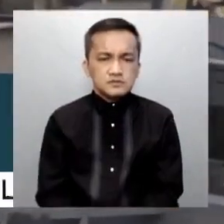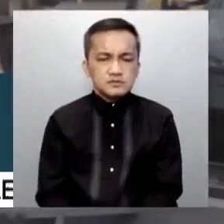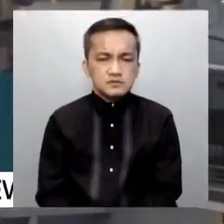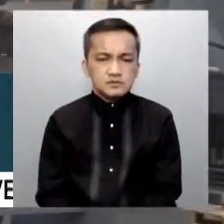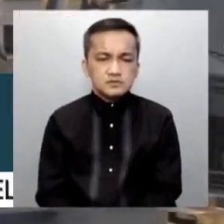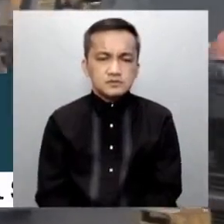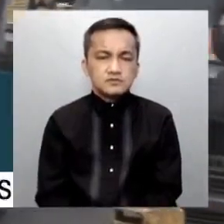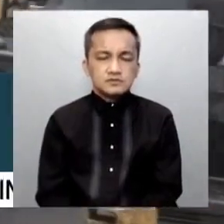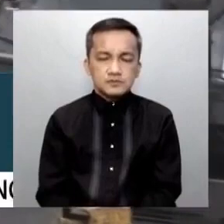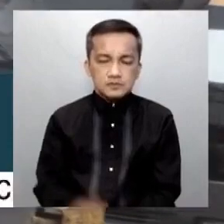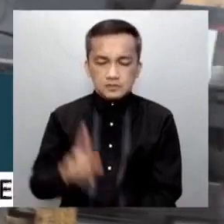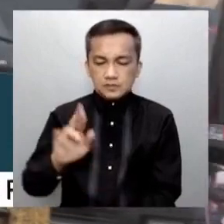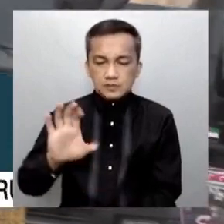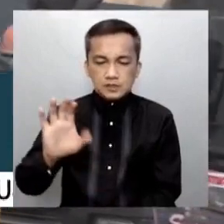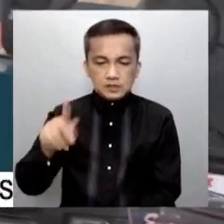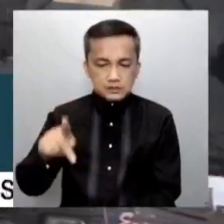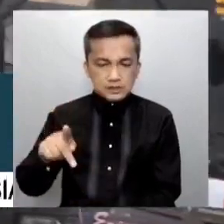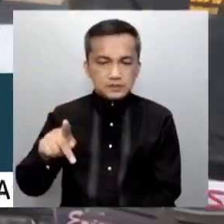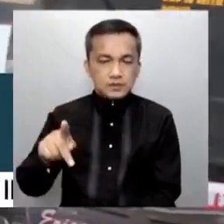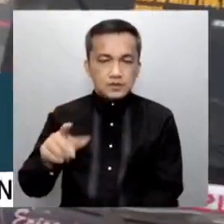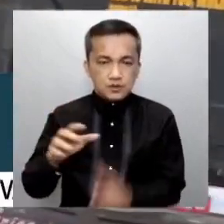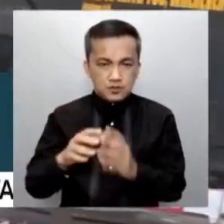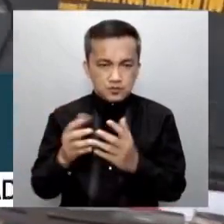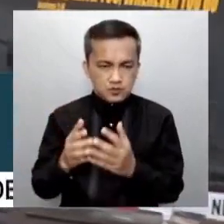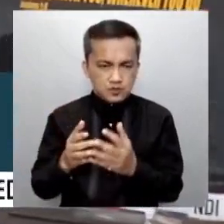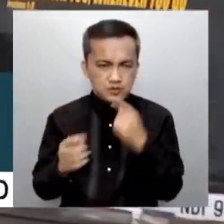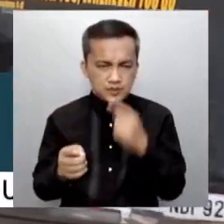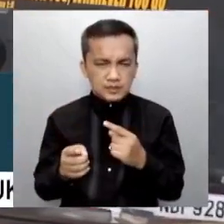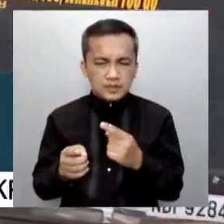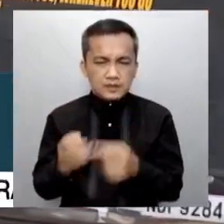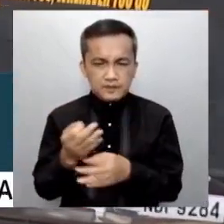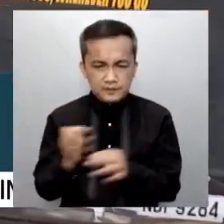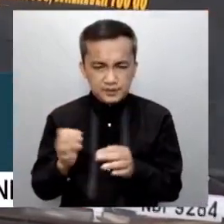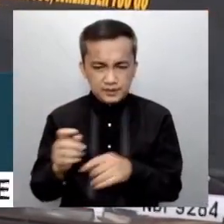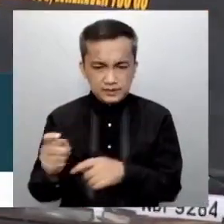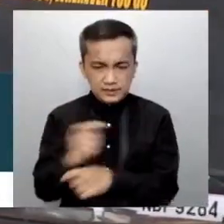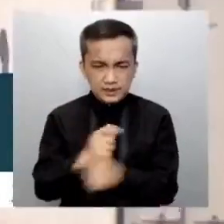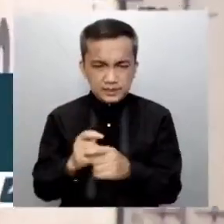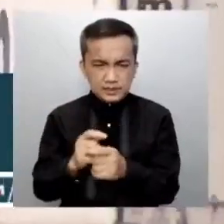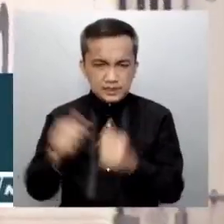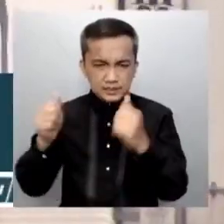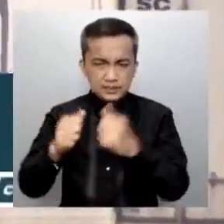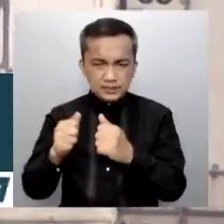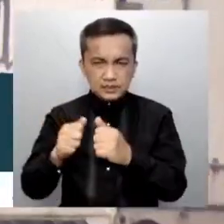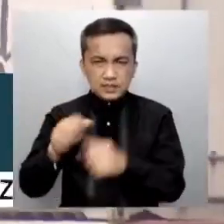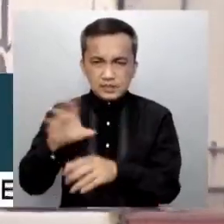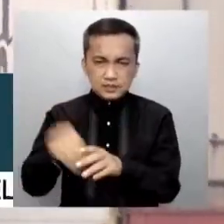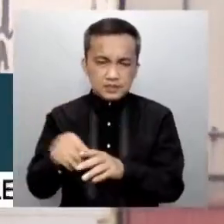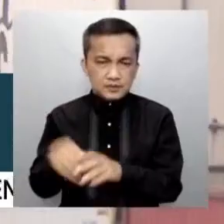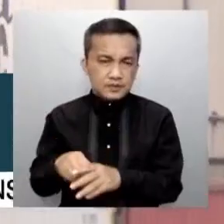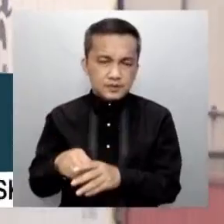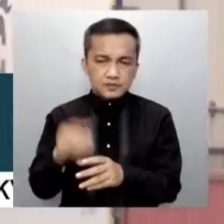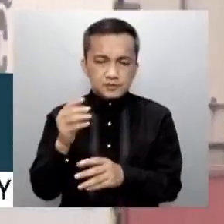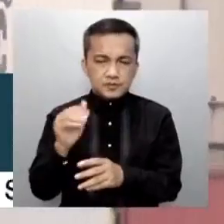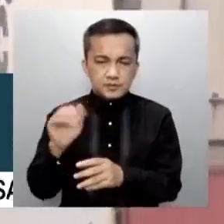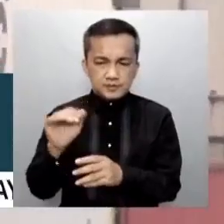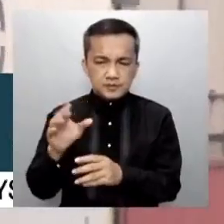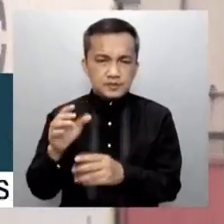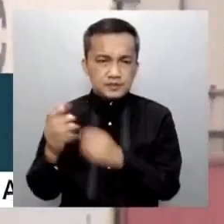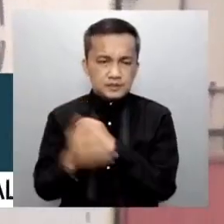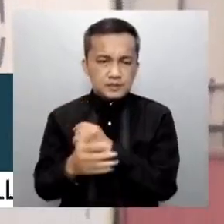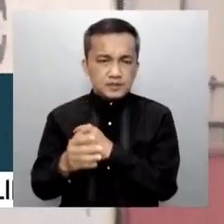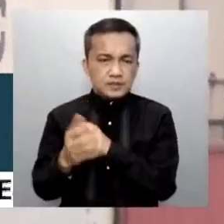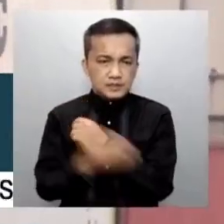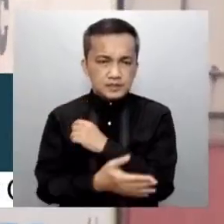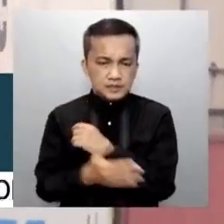RCEP is the world's largest free trade agreement, encompassing 15 countries that account for 31%